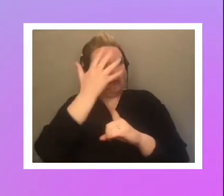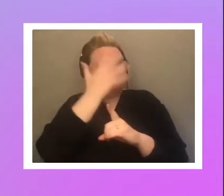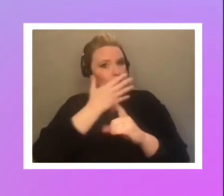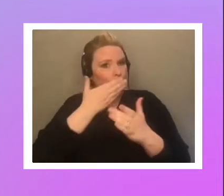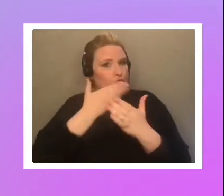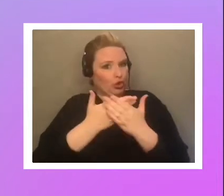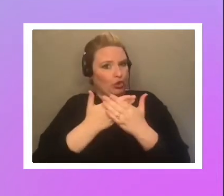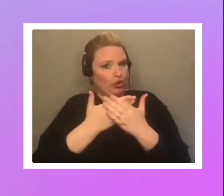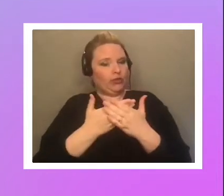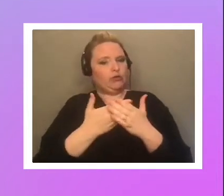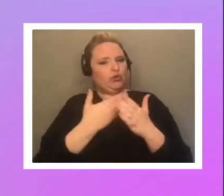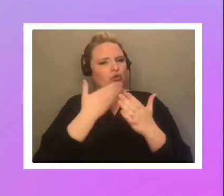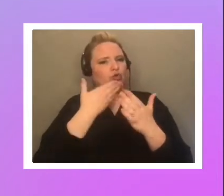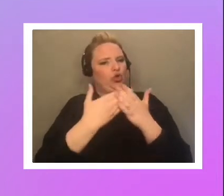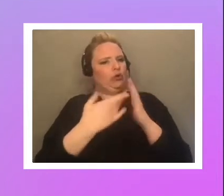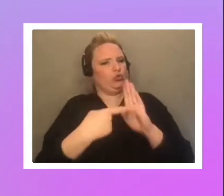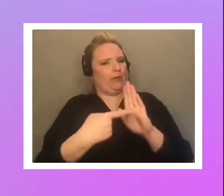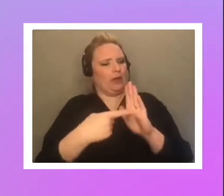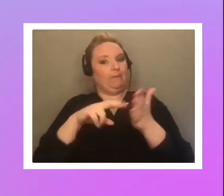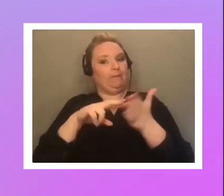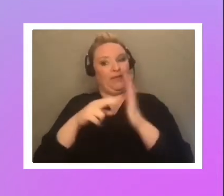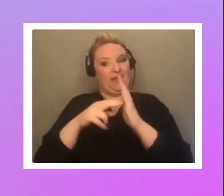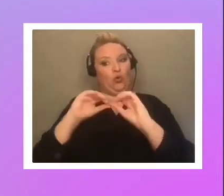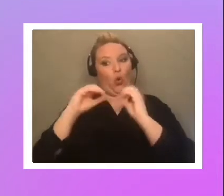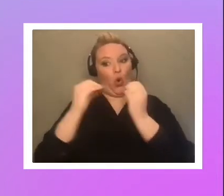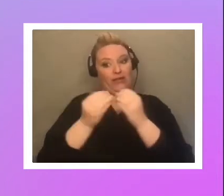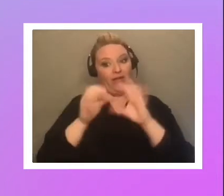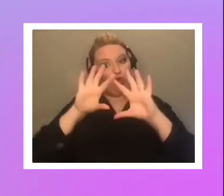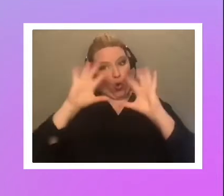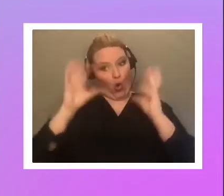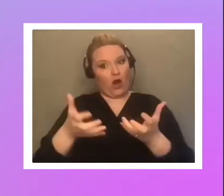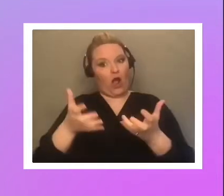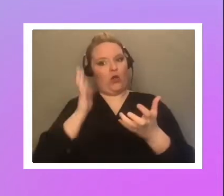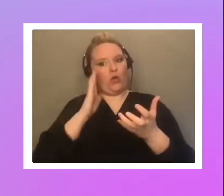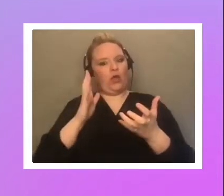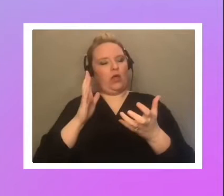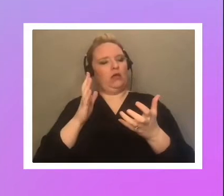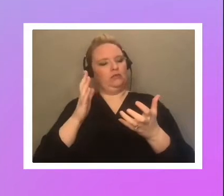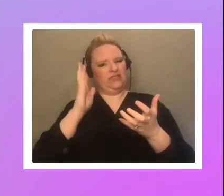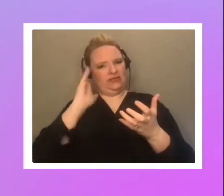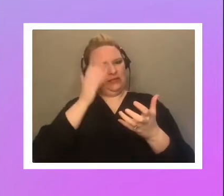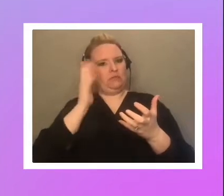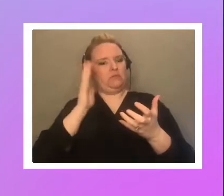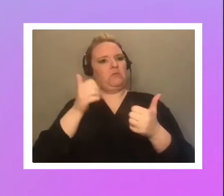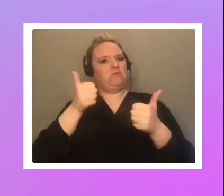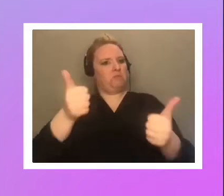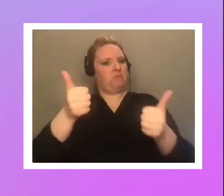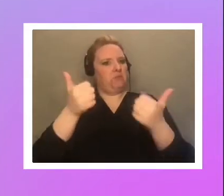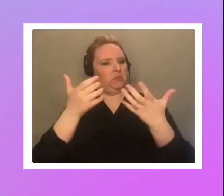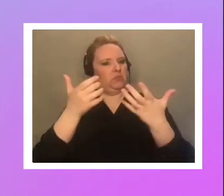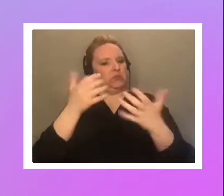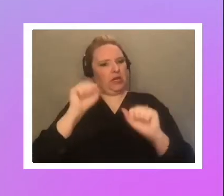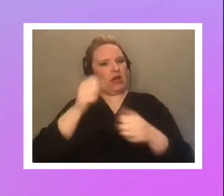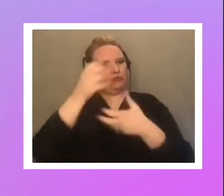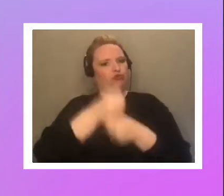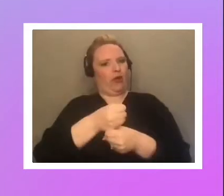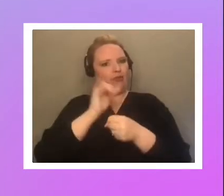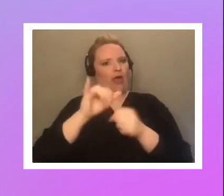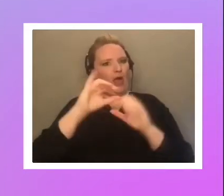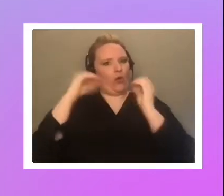So therefore, it makes the organization look good and trustworthy. Of course, we